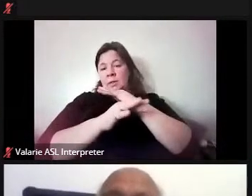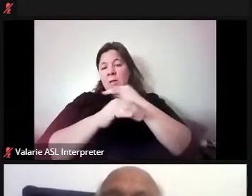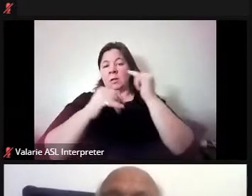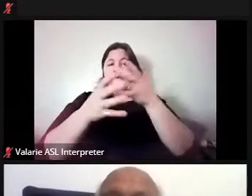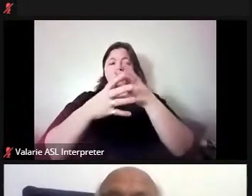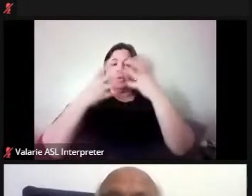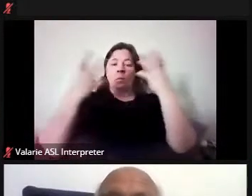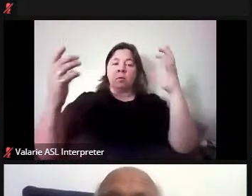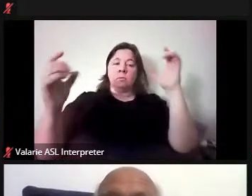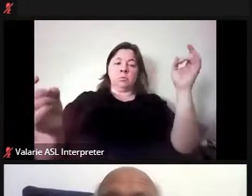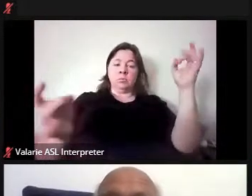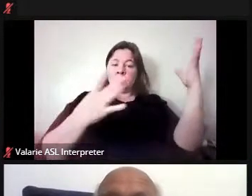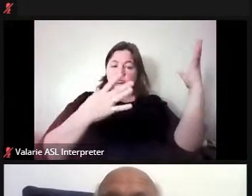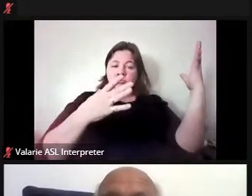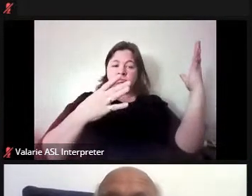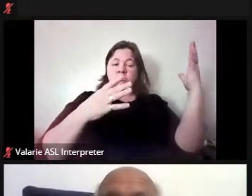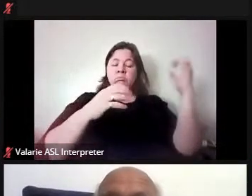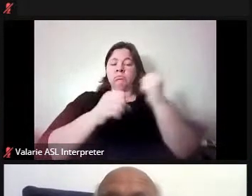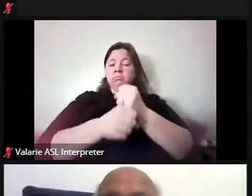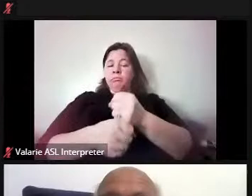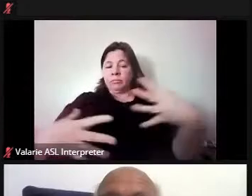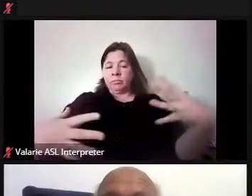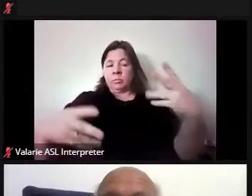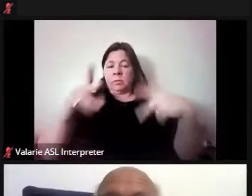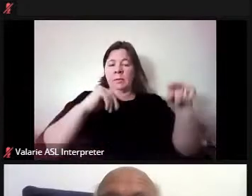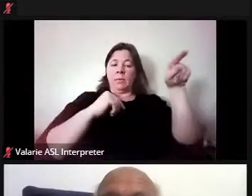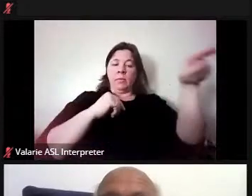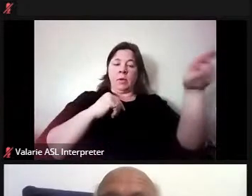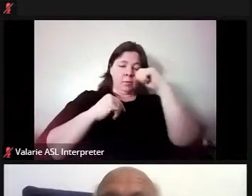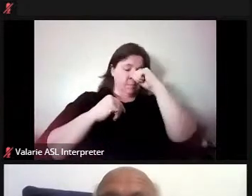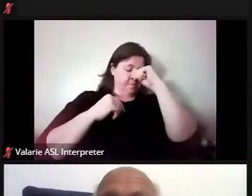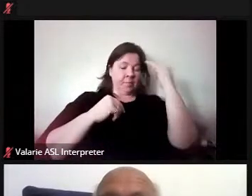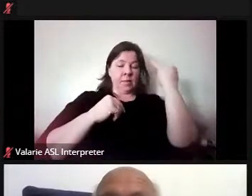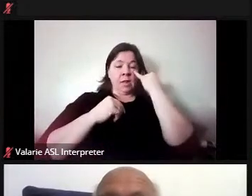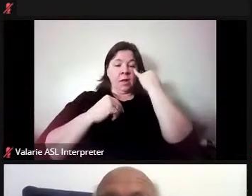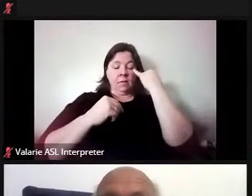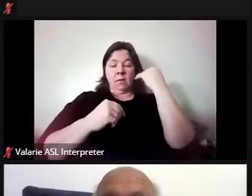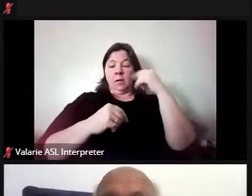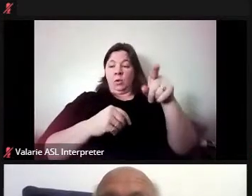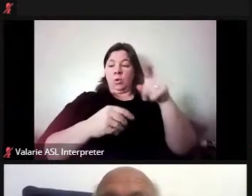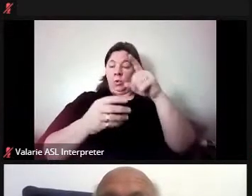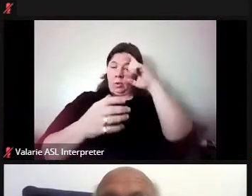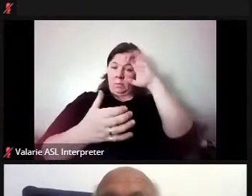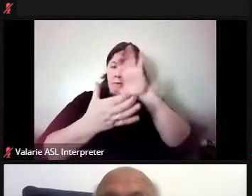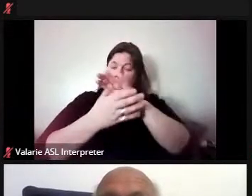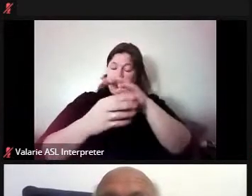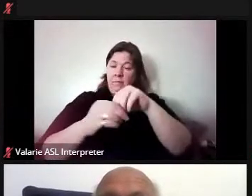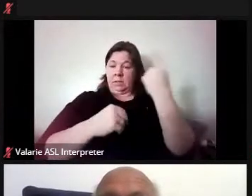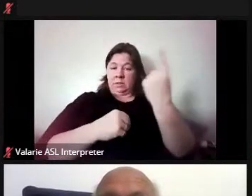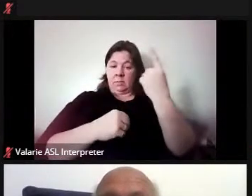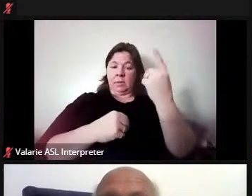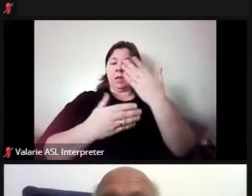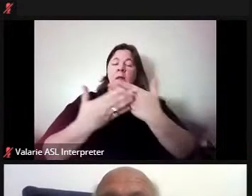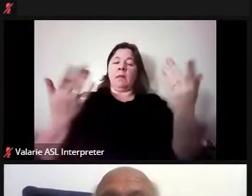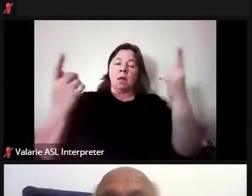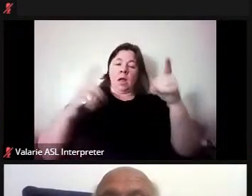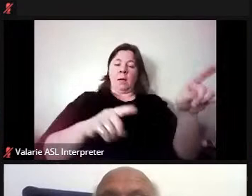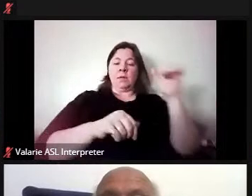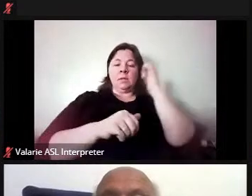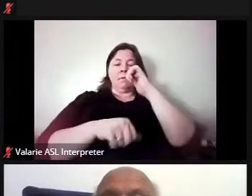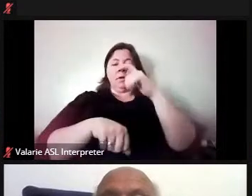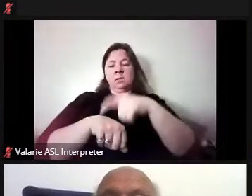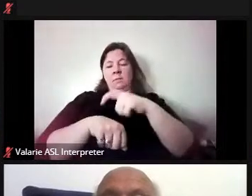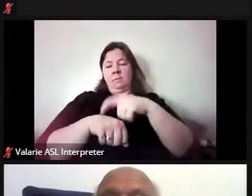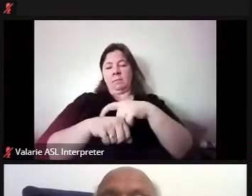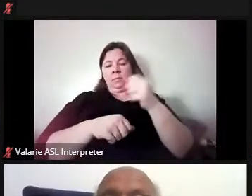much tremendous. And we say that if you believe in something, that thing happens every time.